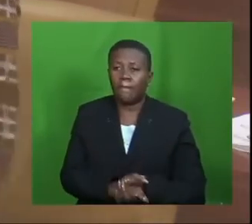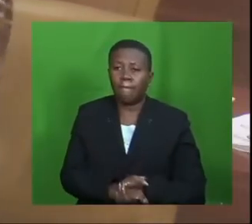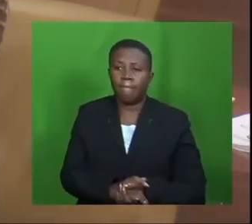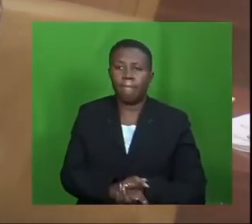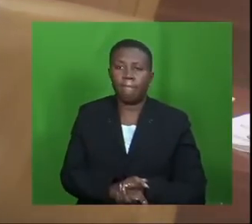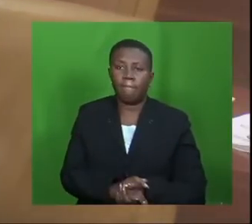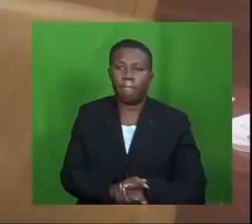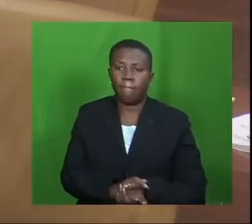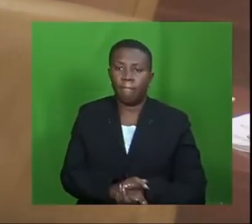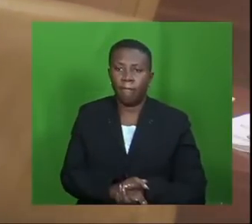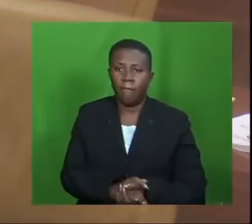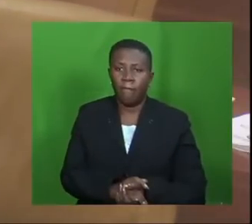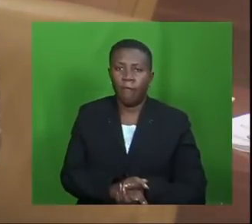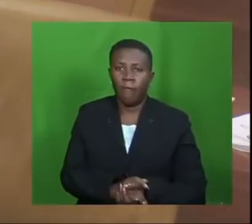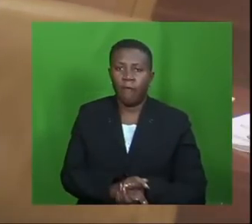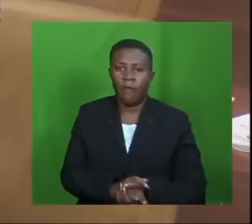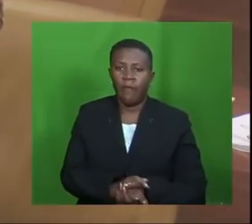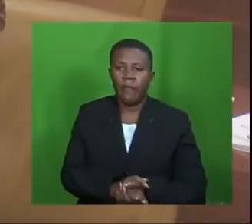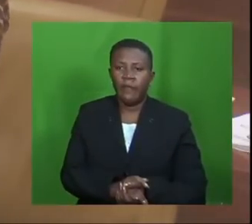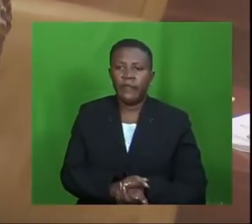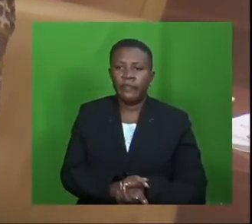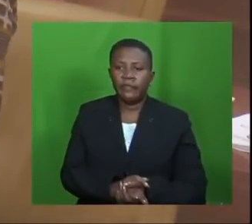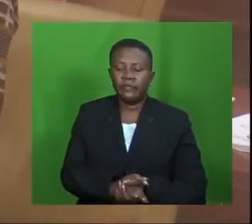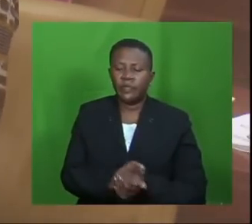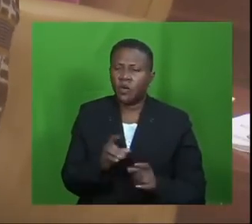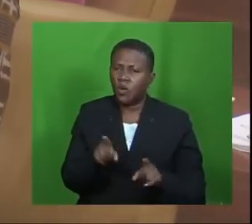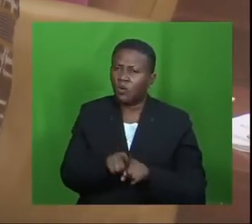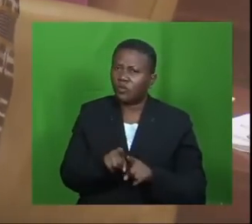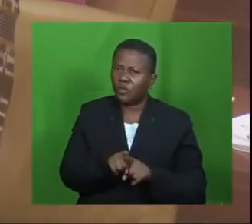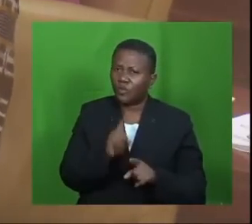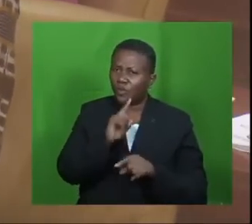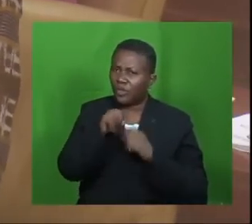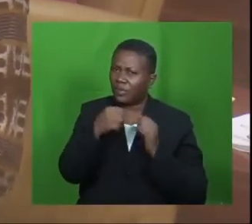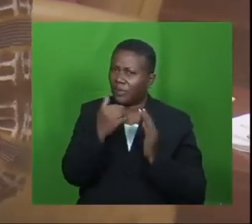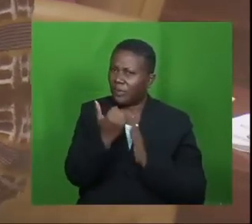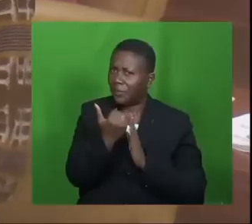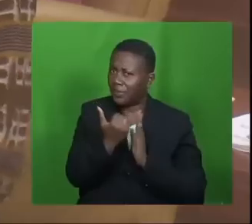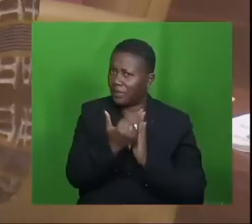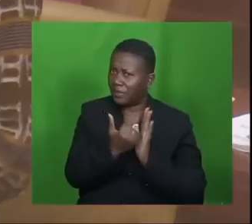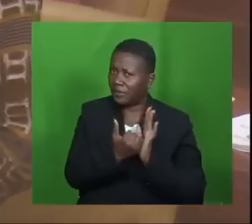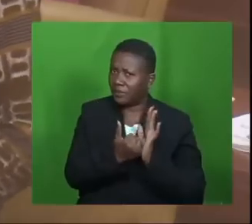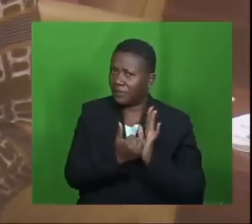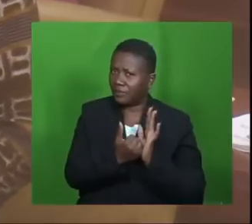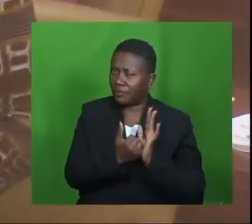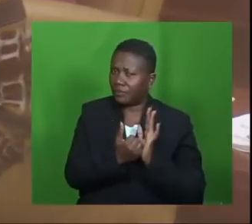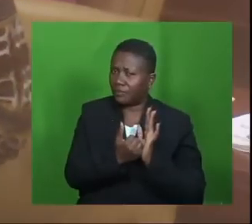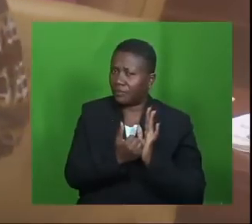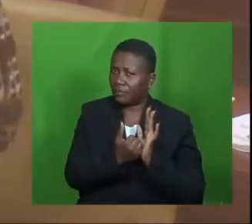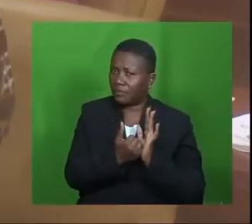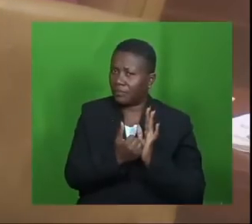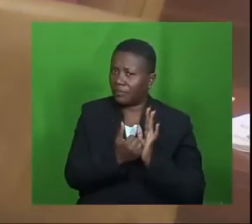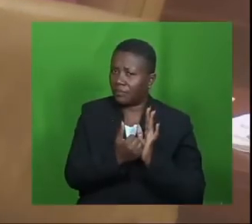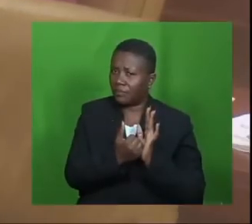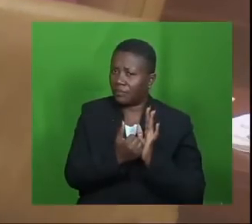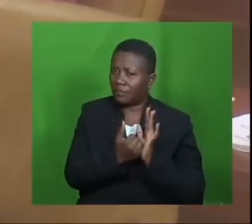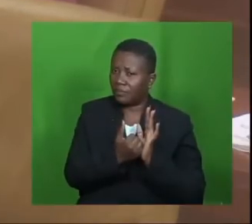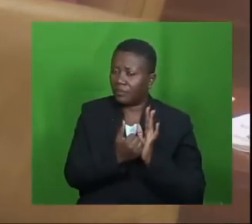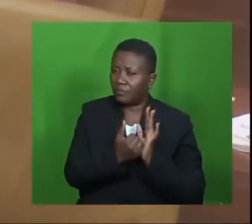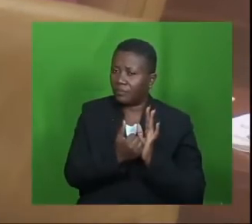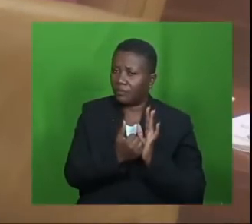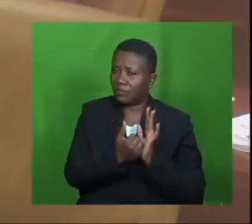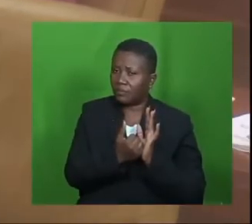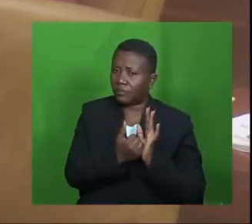Speaker, the budget. Okay, Mr. Speaker, I have been signaled.